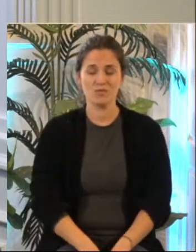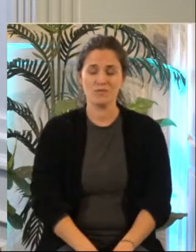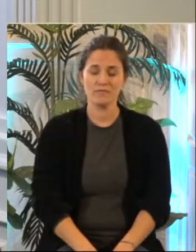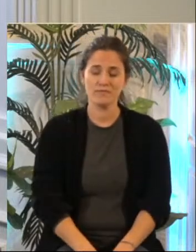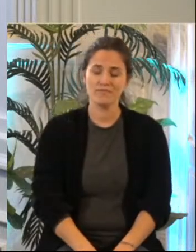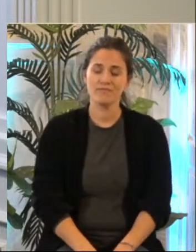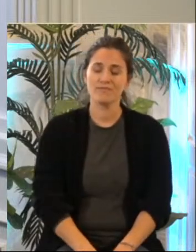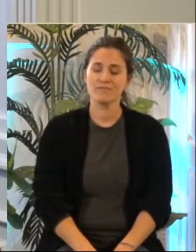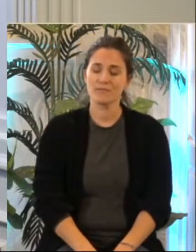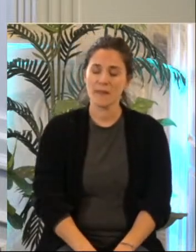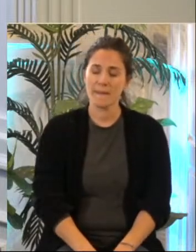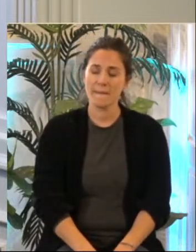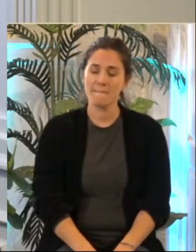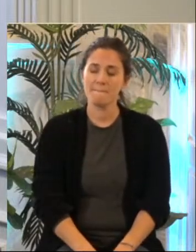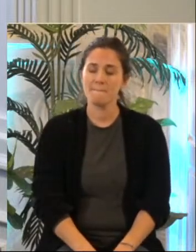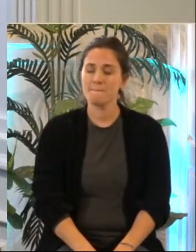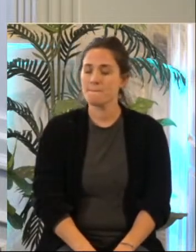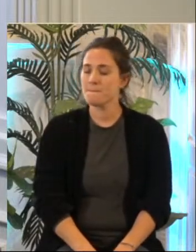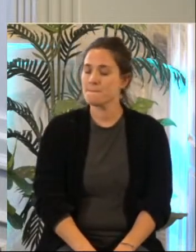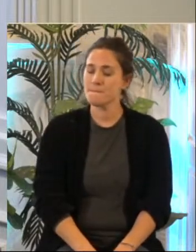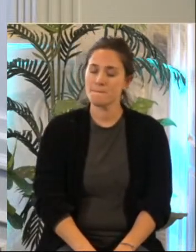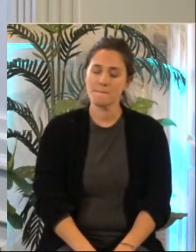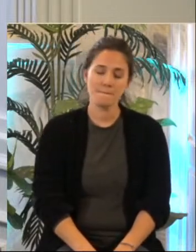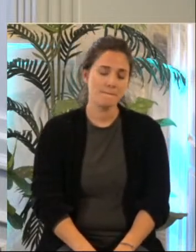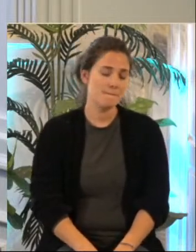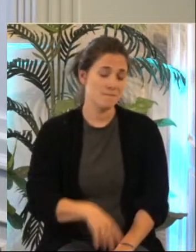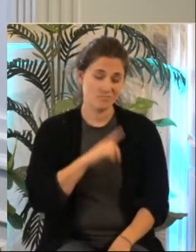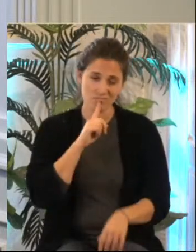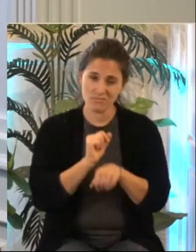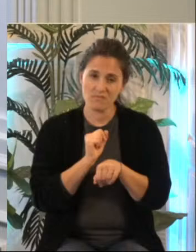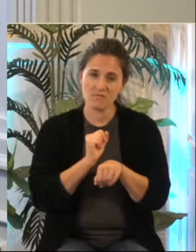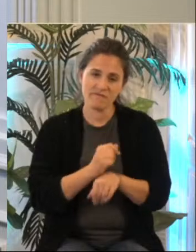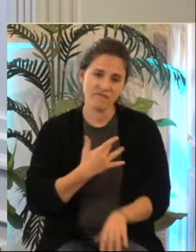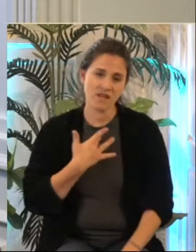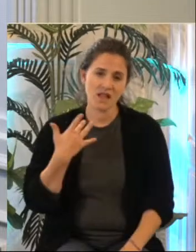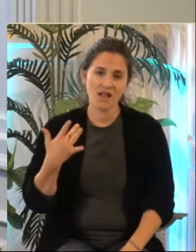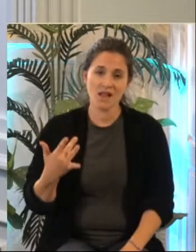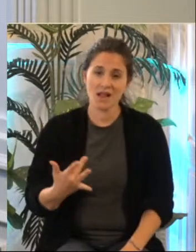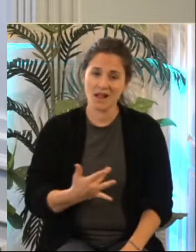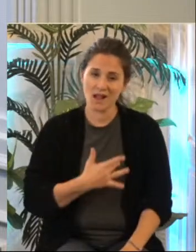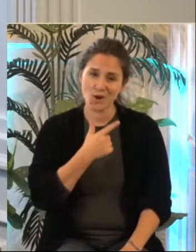me, and I'm feeling